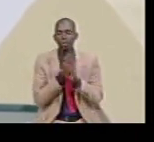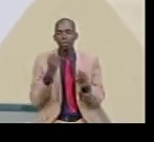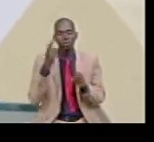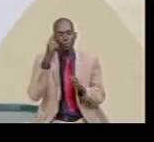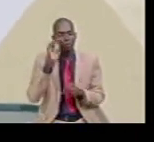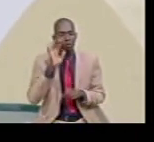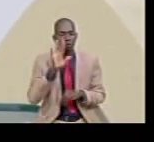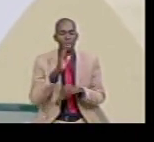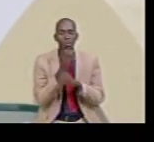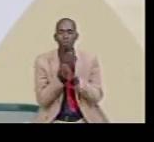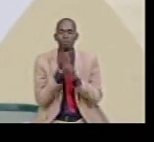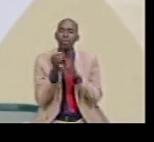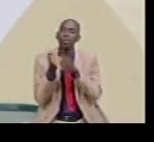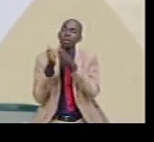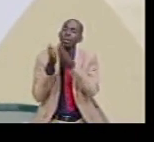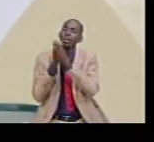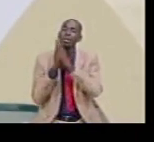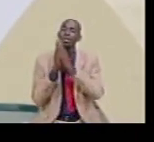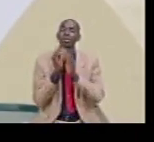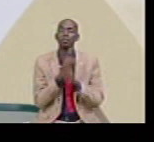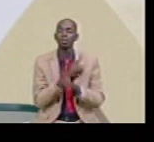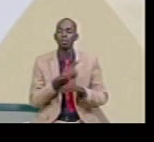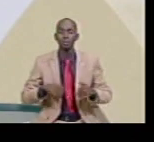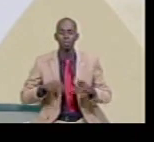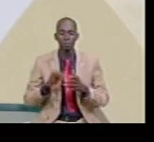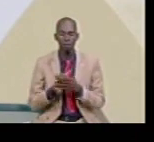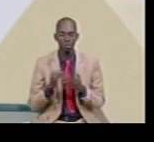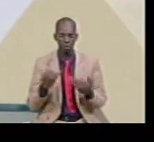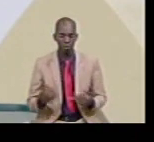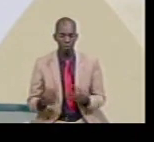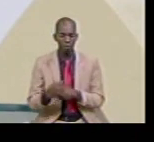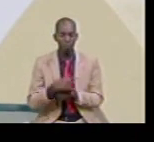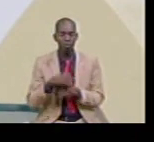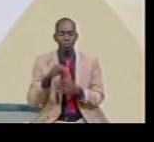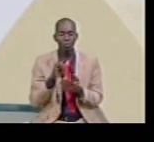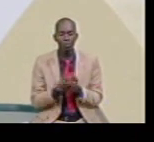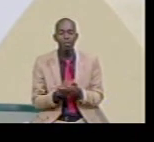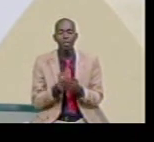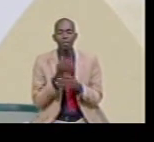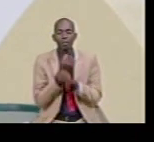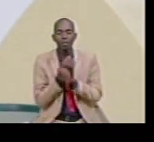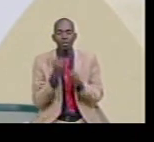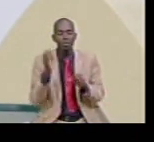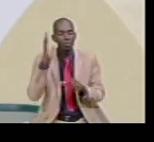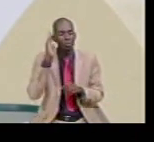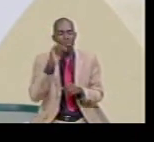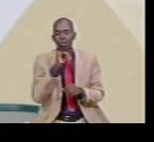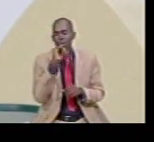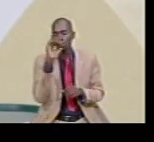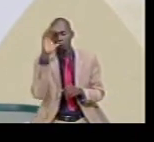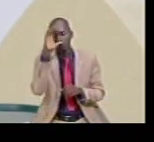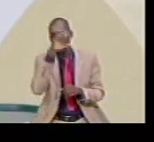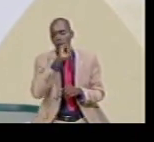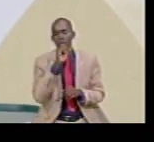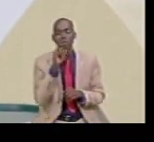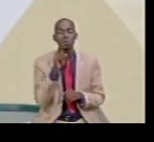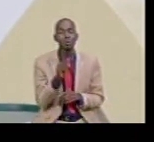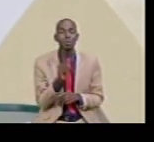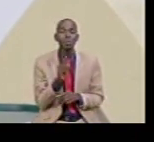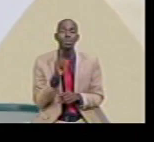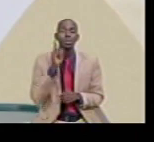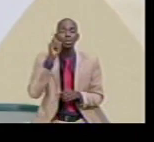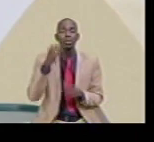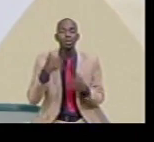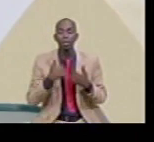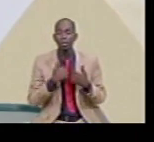the Lord that today that redemption will not elude you. That salvation will not bypass you. He has done the